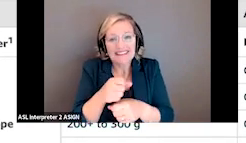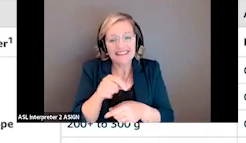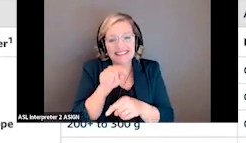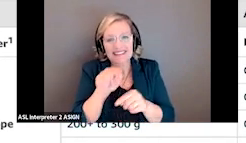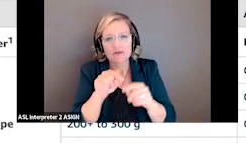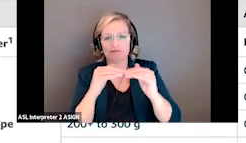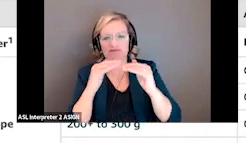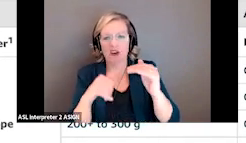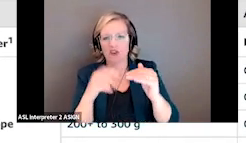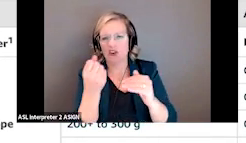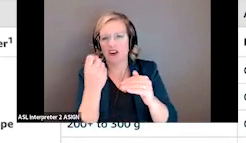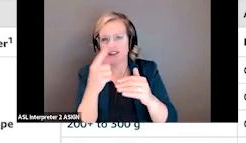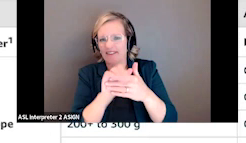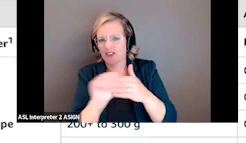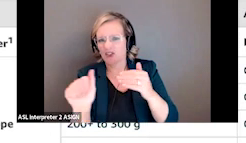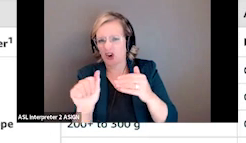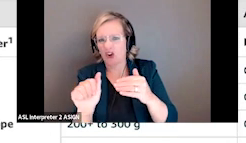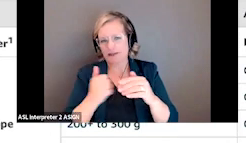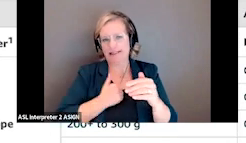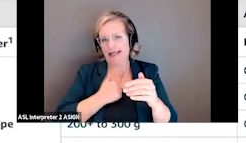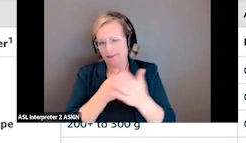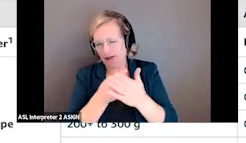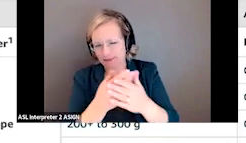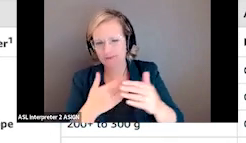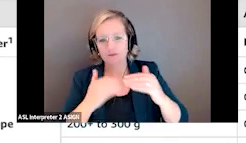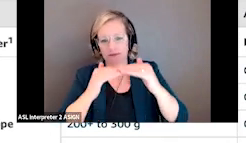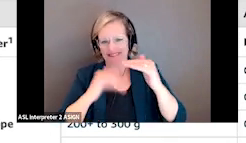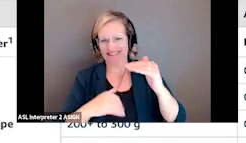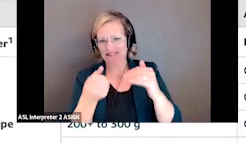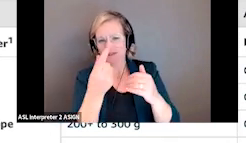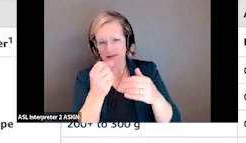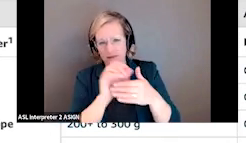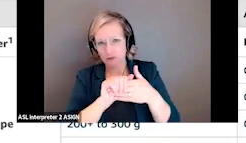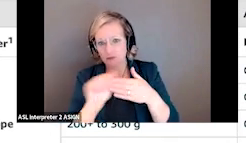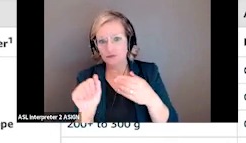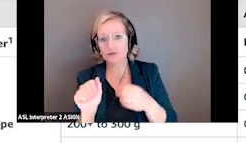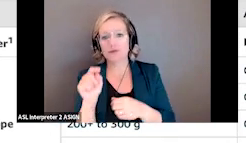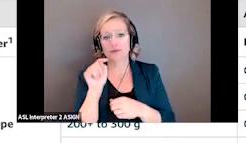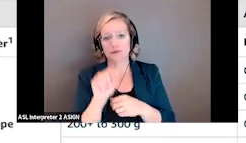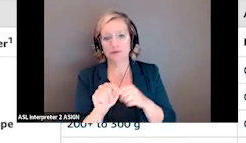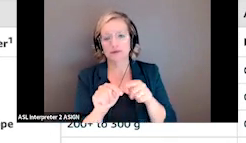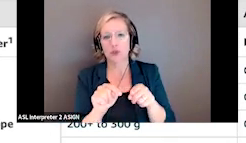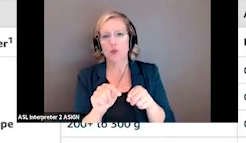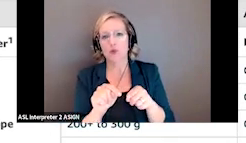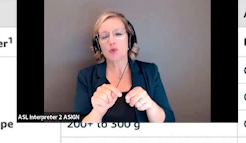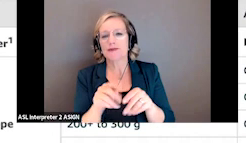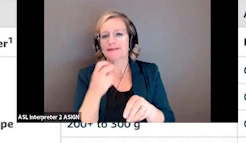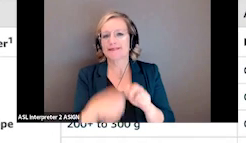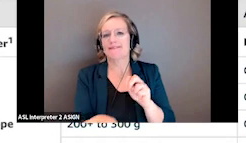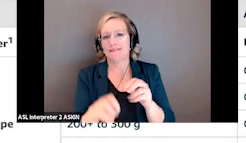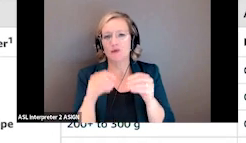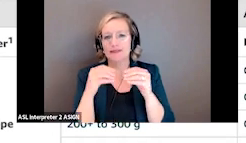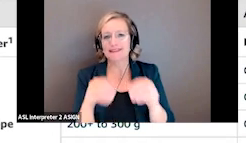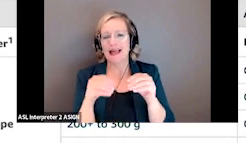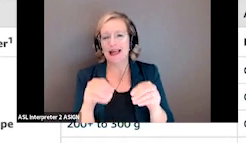lower Fulfilled by Amazon rate. Okay. It's definitely difficult. You have to be